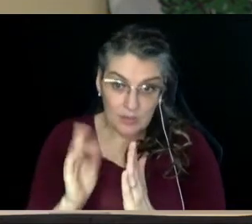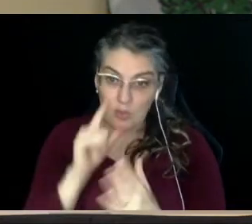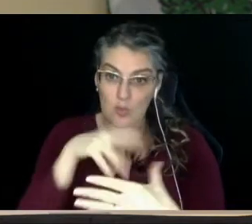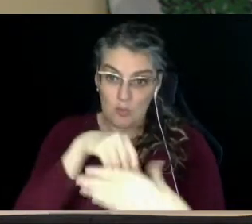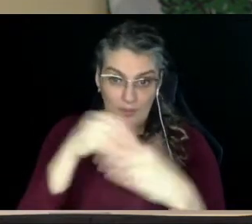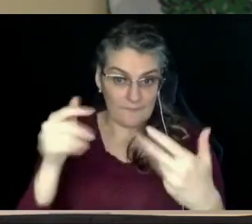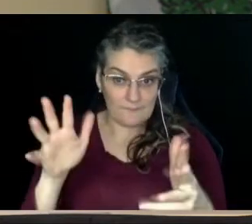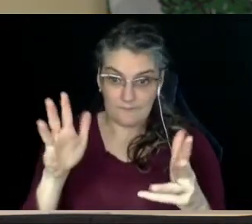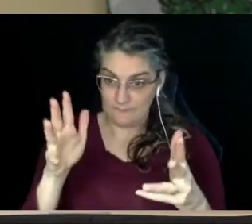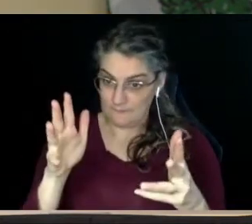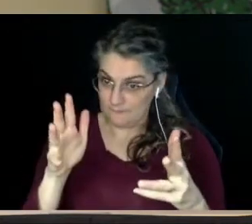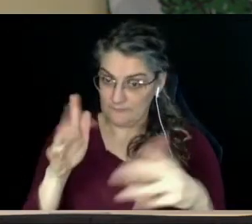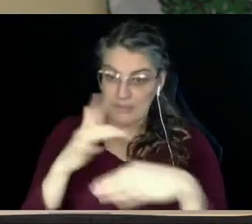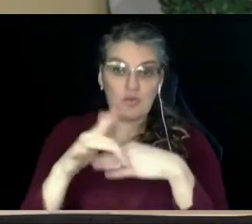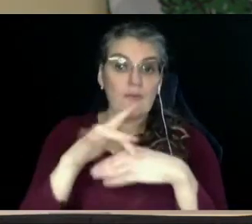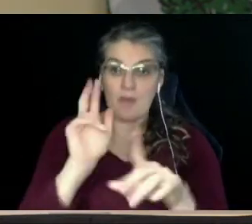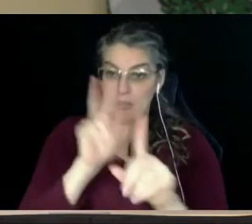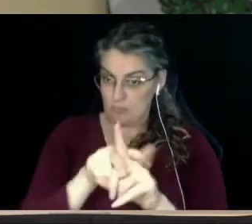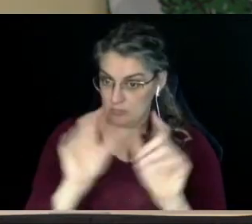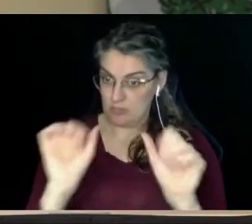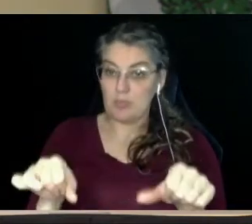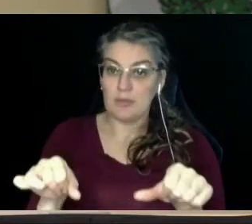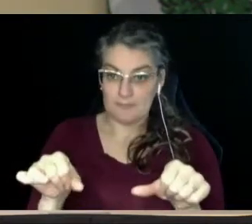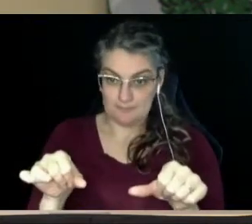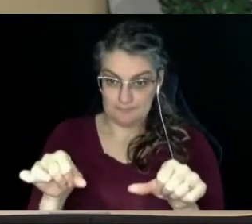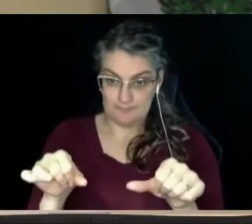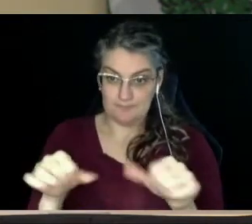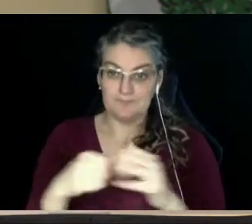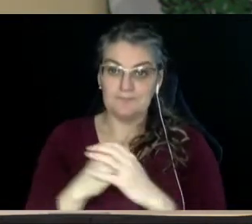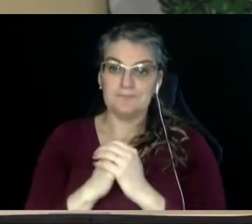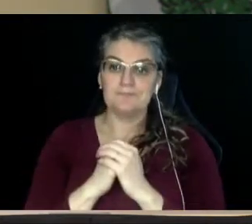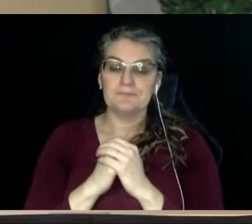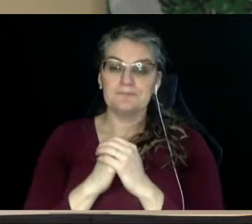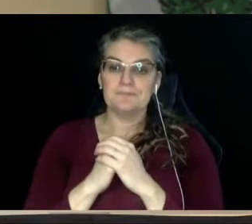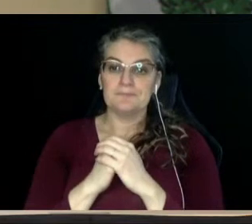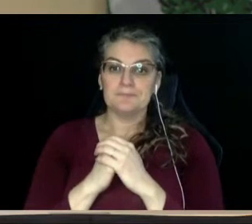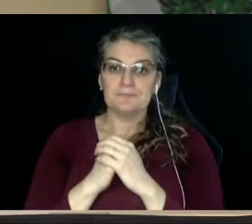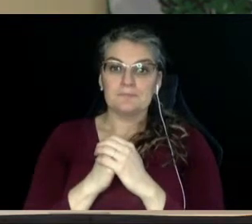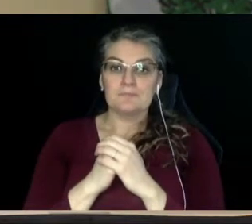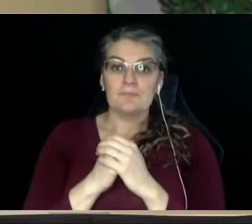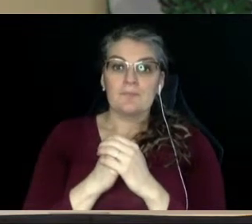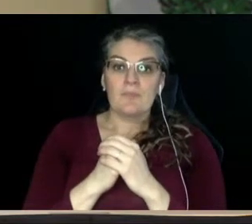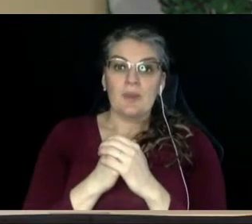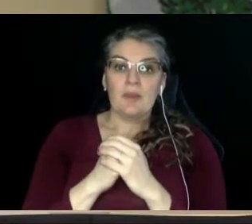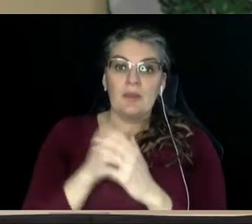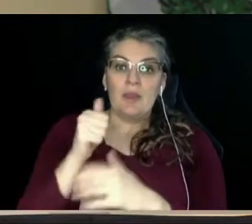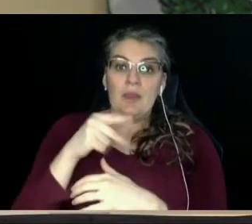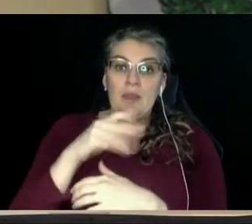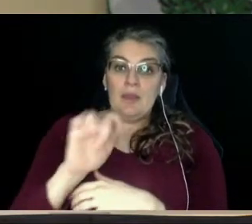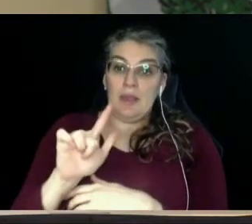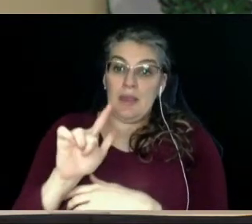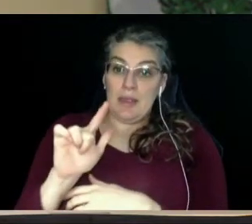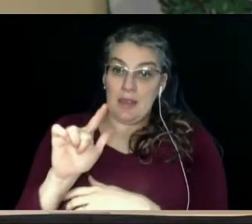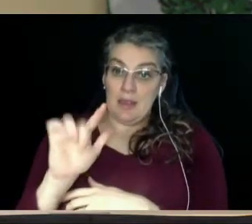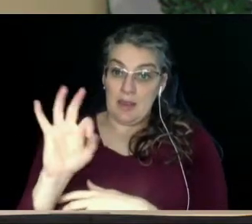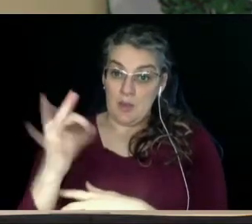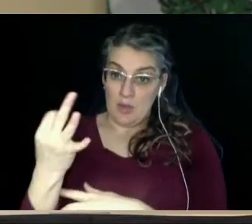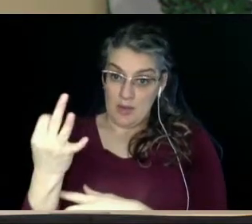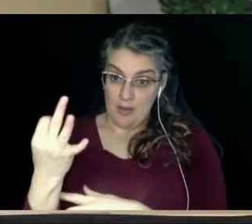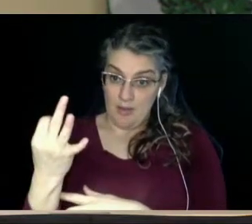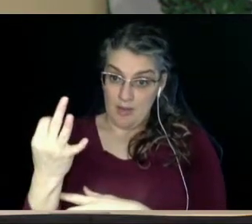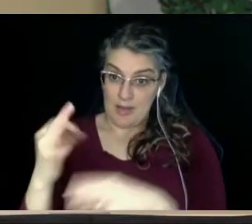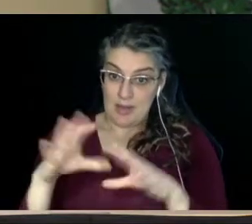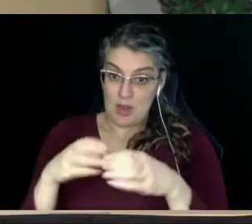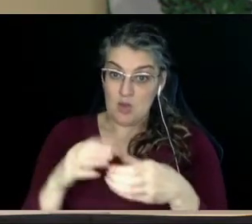already been eligible to book their vaccine appointments. On Friday, April 9th, people aged 40 to 59